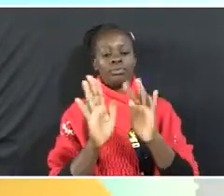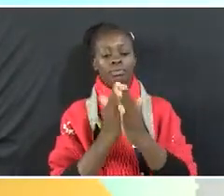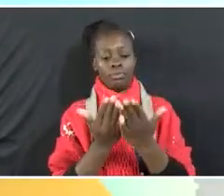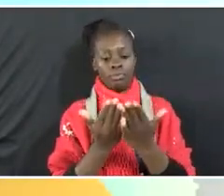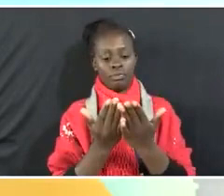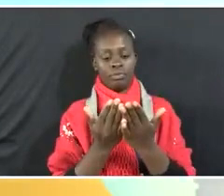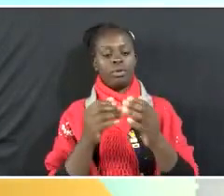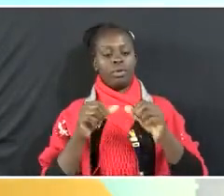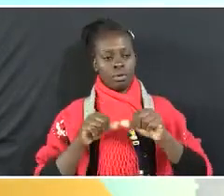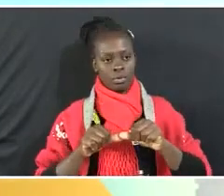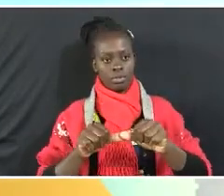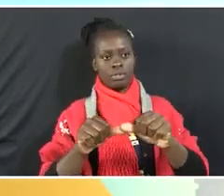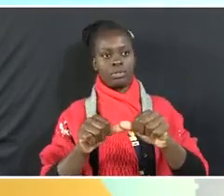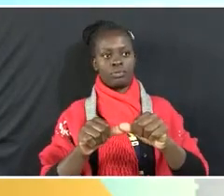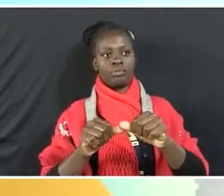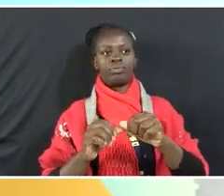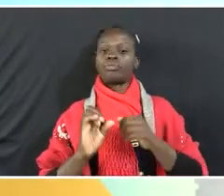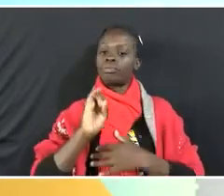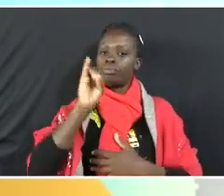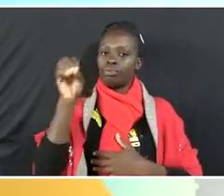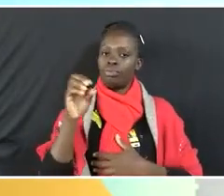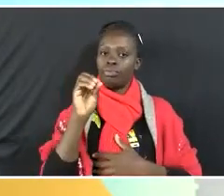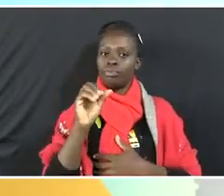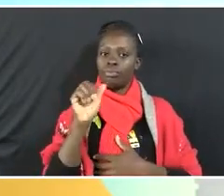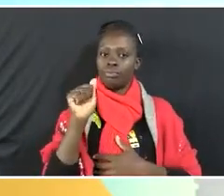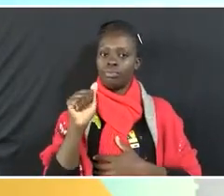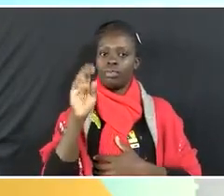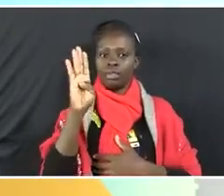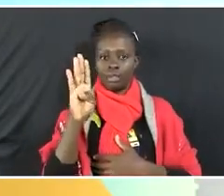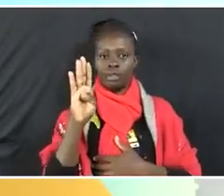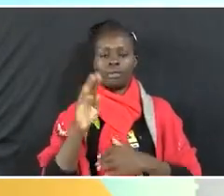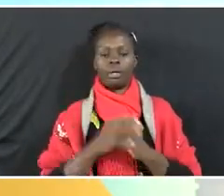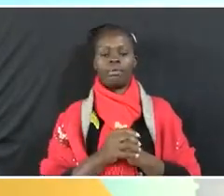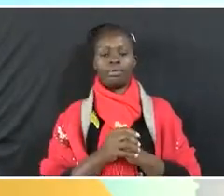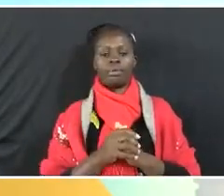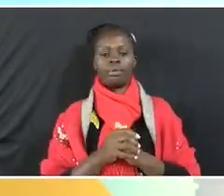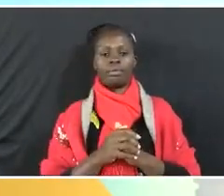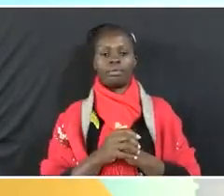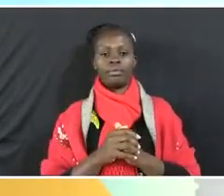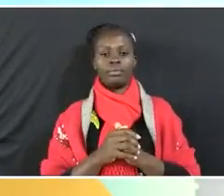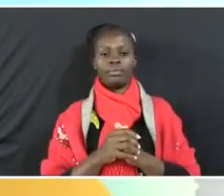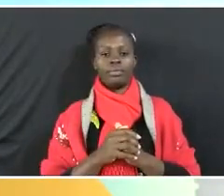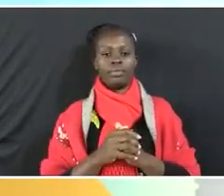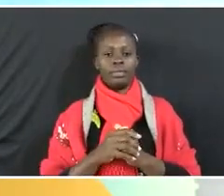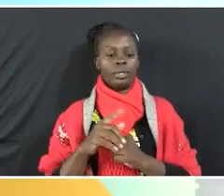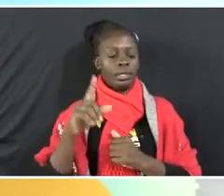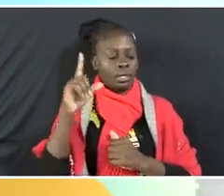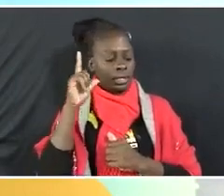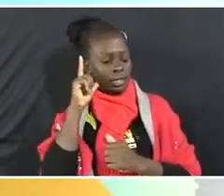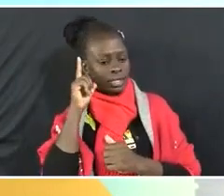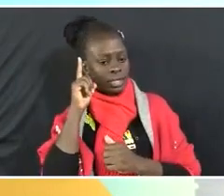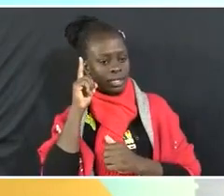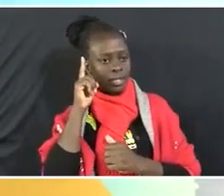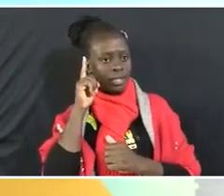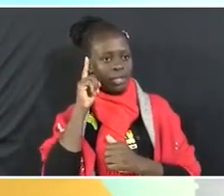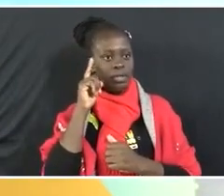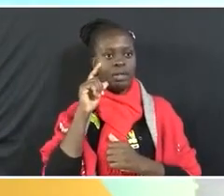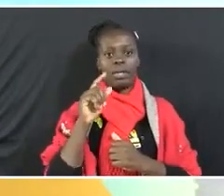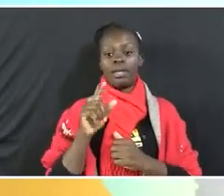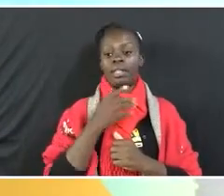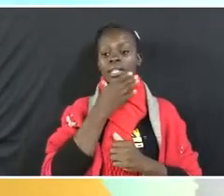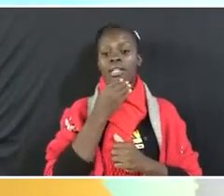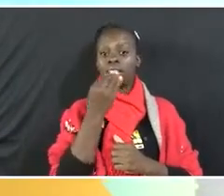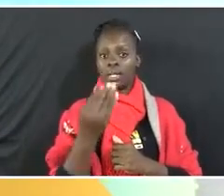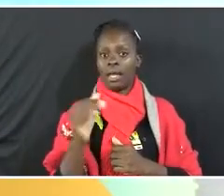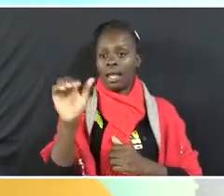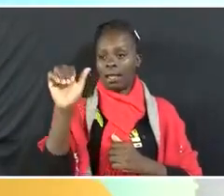Joab was told that Absalom was caught on a tree. Joab commanded that Absalom be killed.